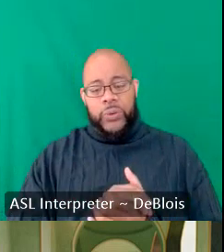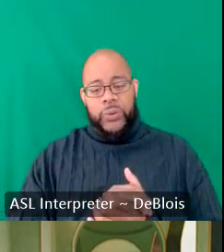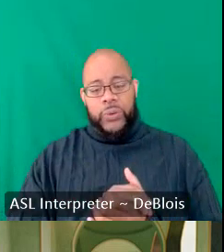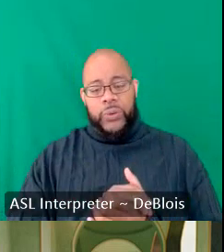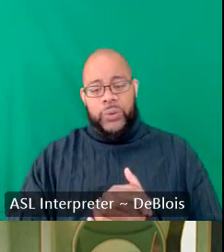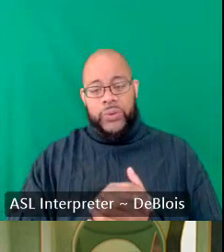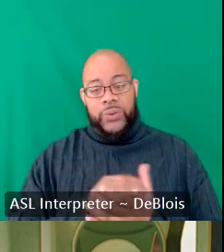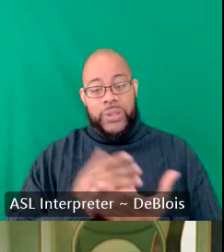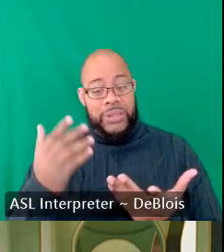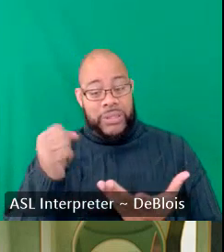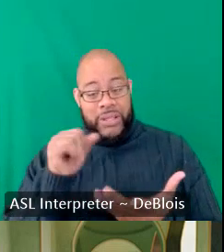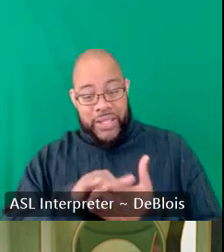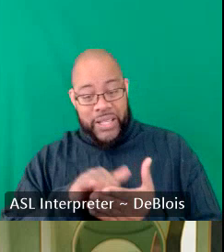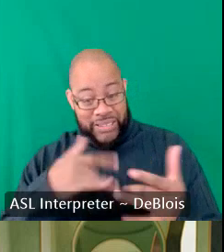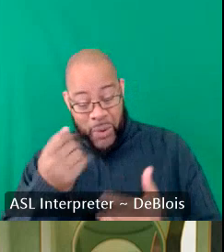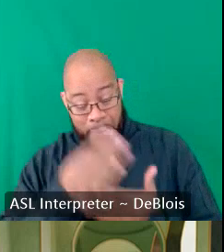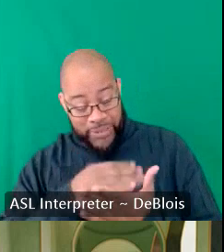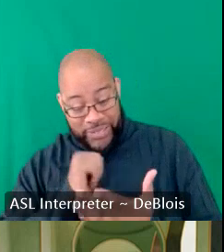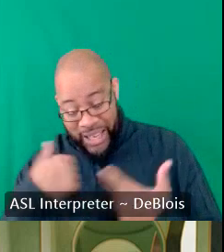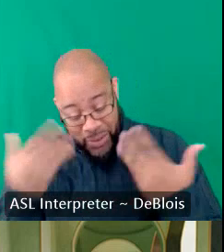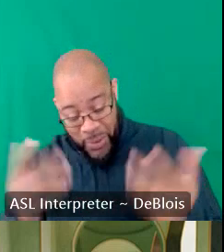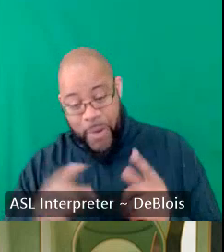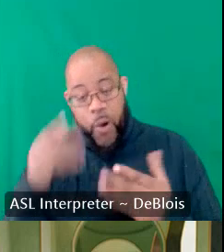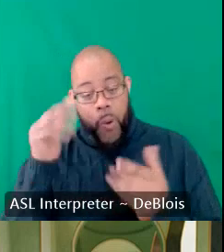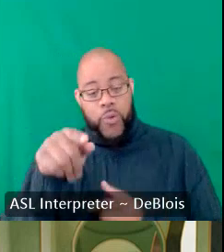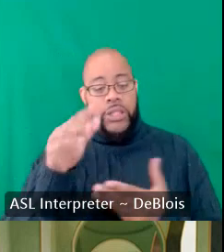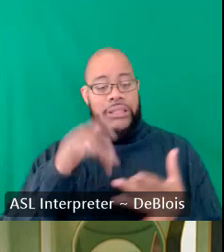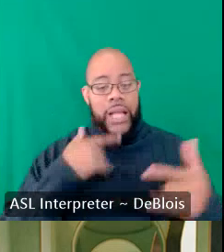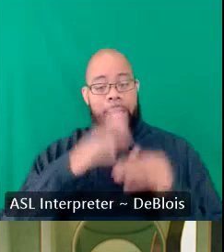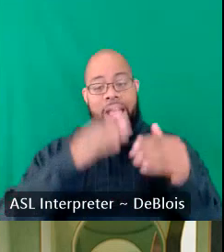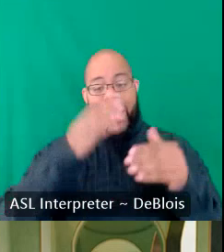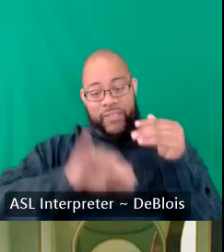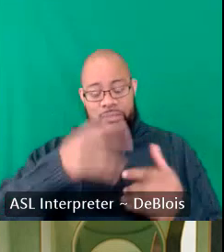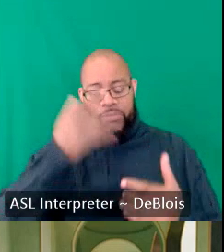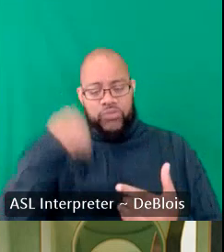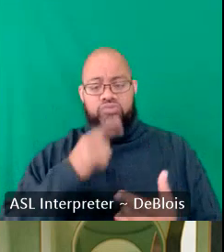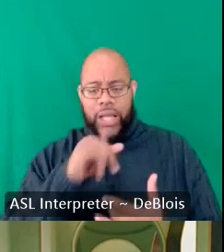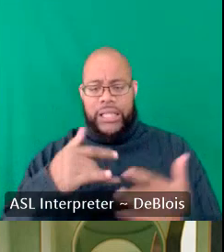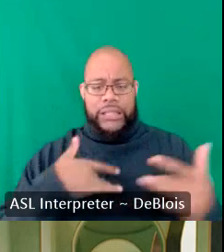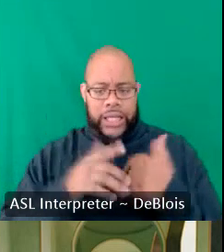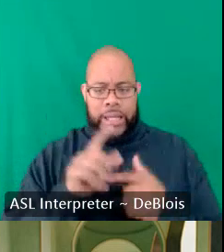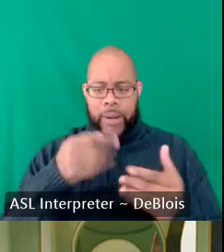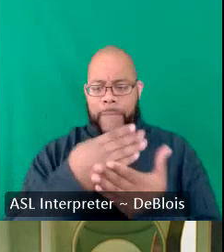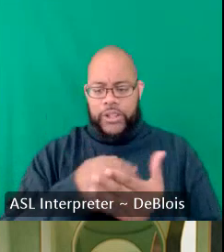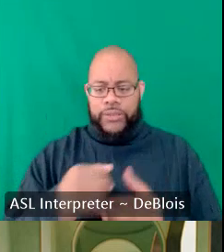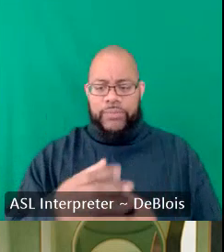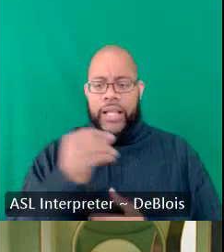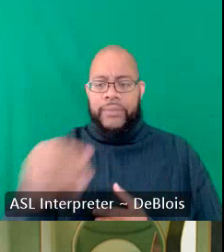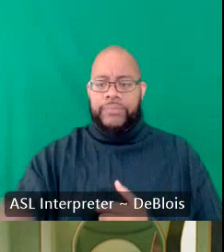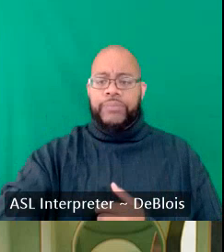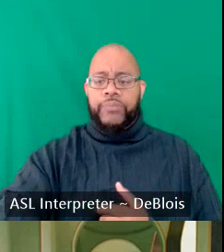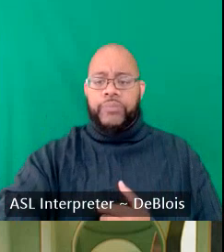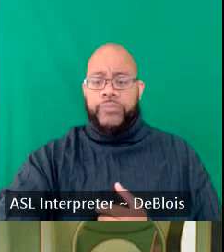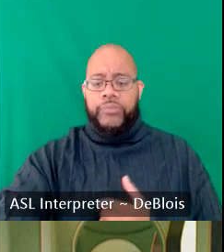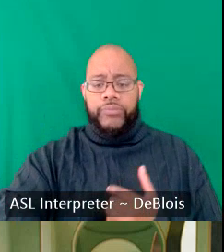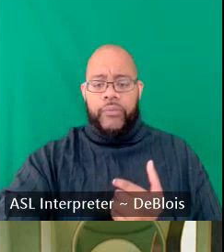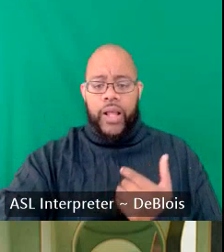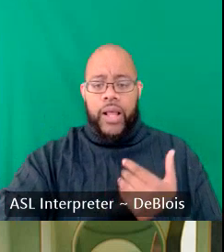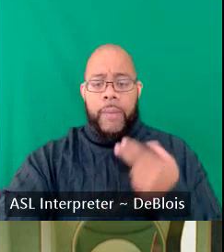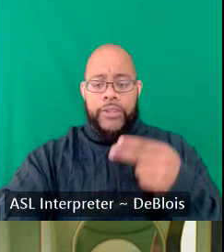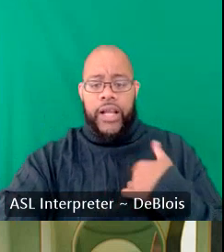whether or not you're excited about budget, but I hope you are by the end of this because we are really excited about budget. And so as Andy mentioned, I've